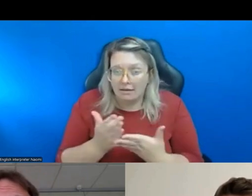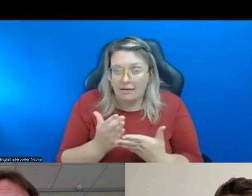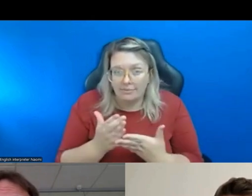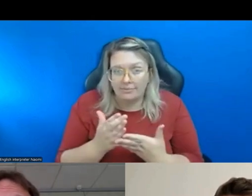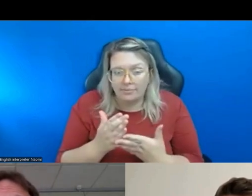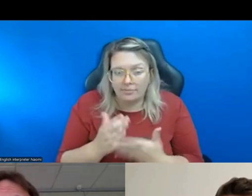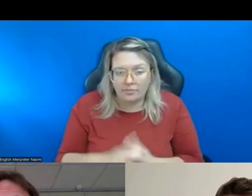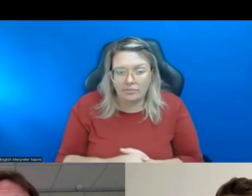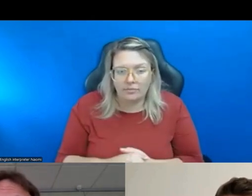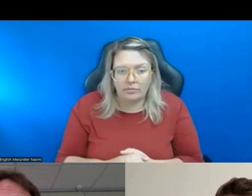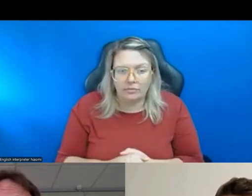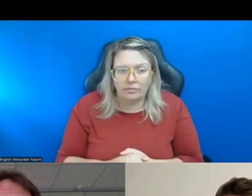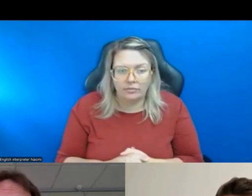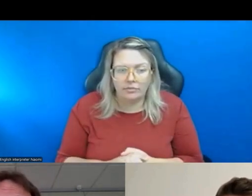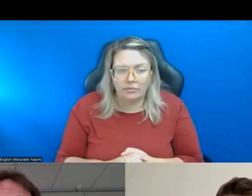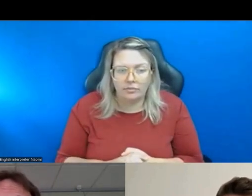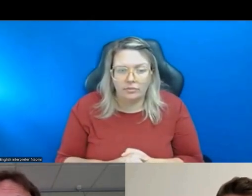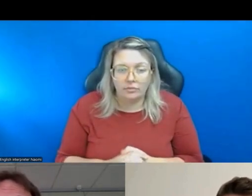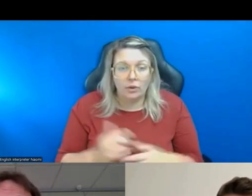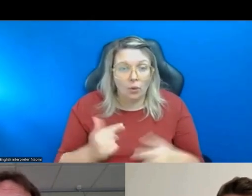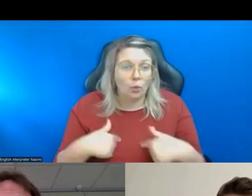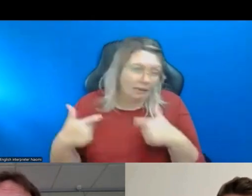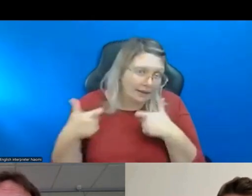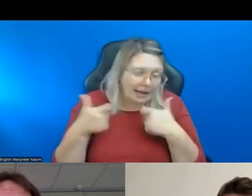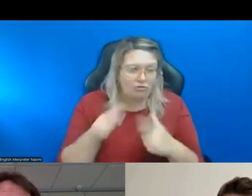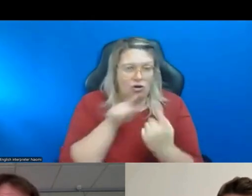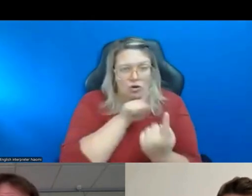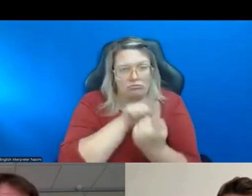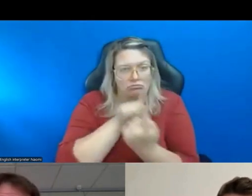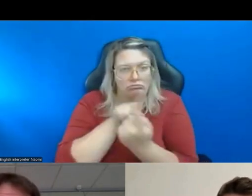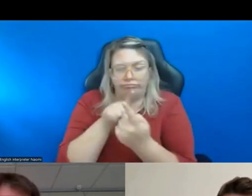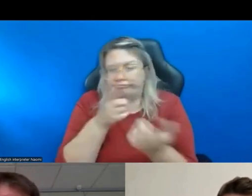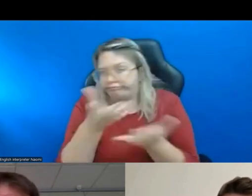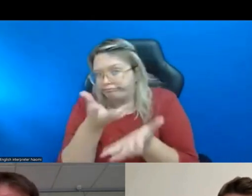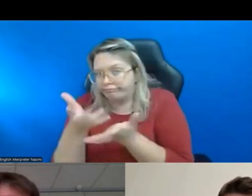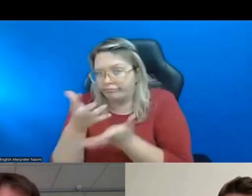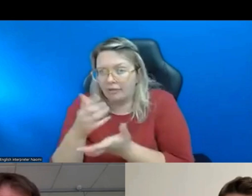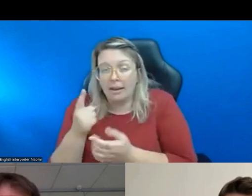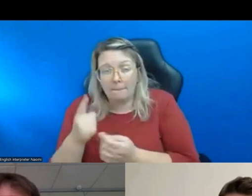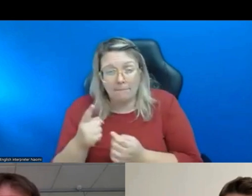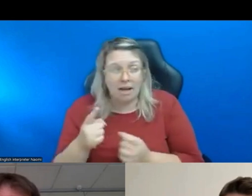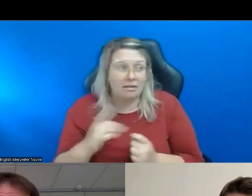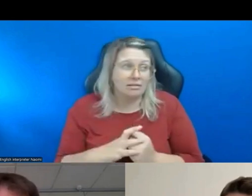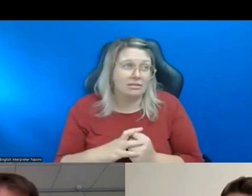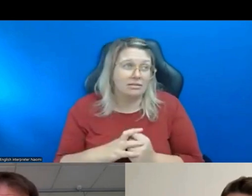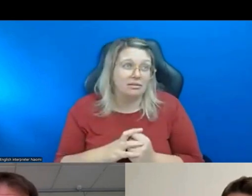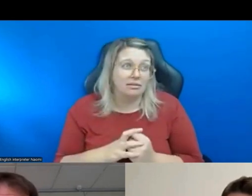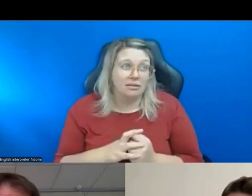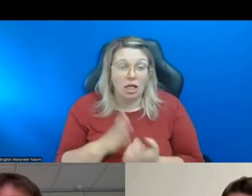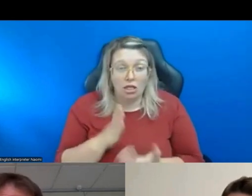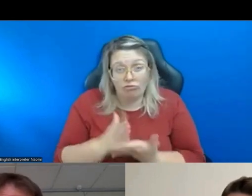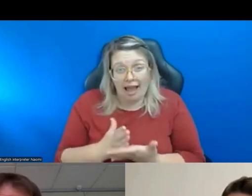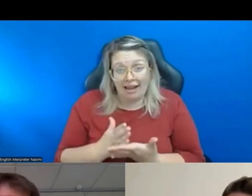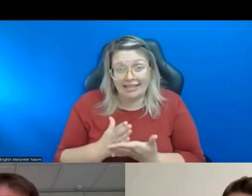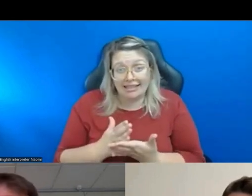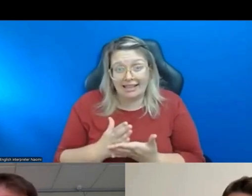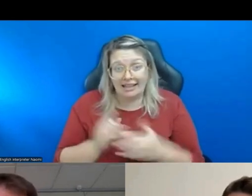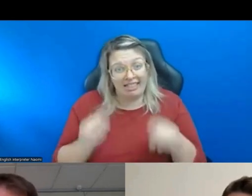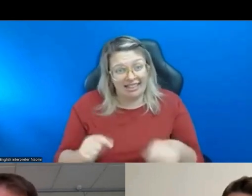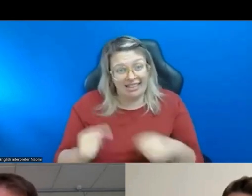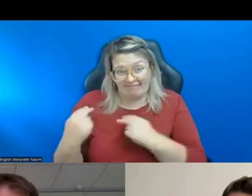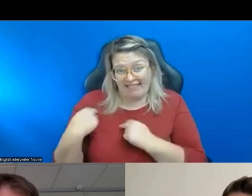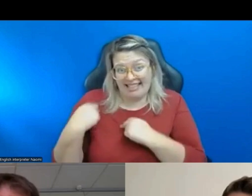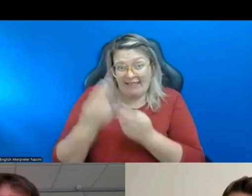We will continue to do that. But I think there's a little bit of a reality for us, which is that it is about devolution, and devolution